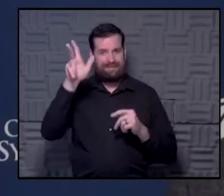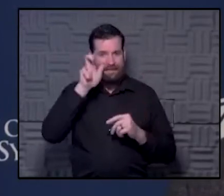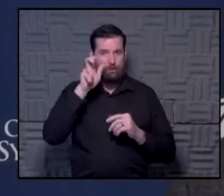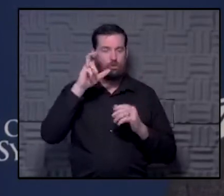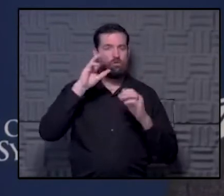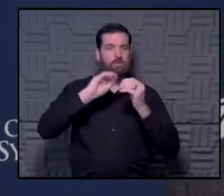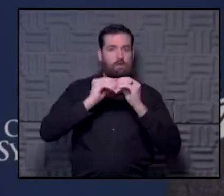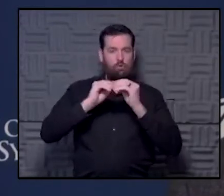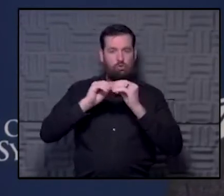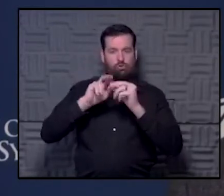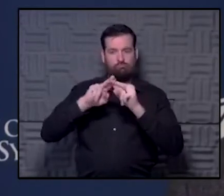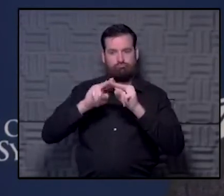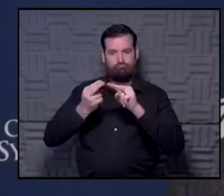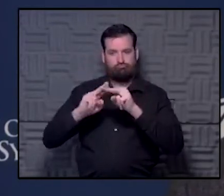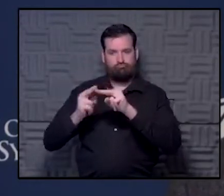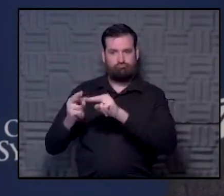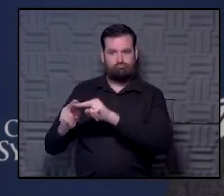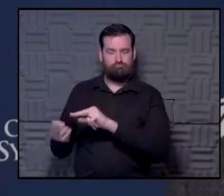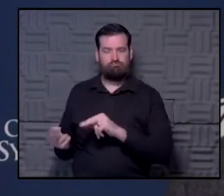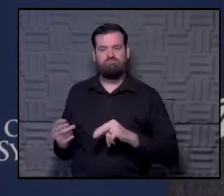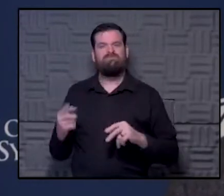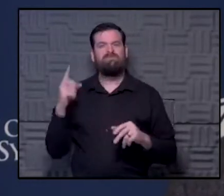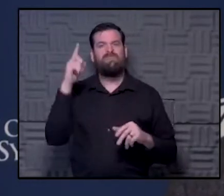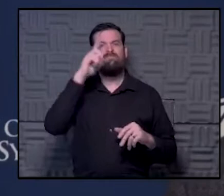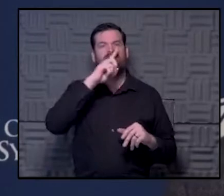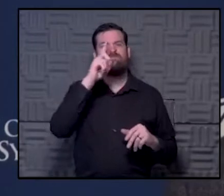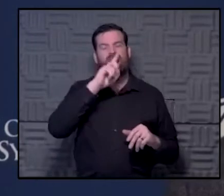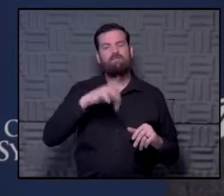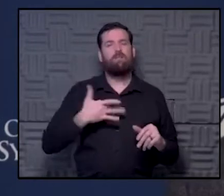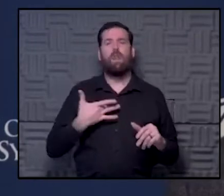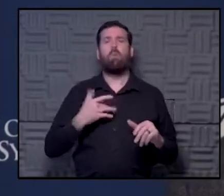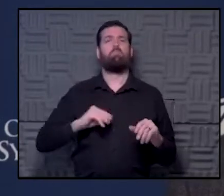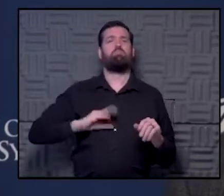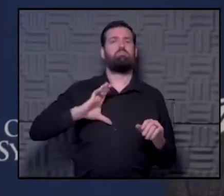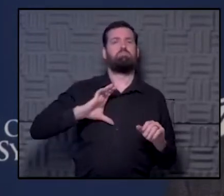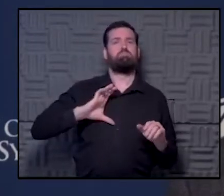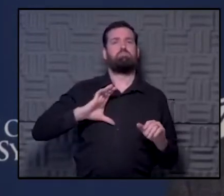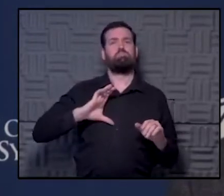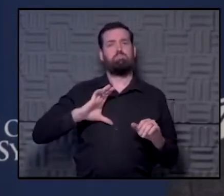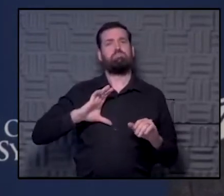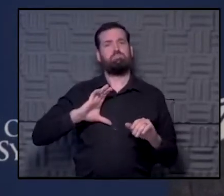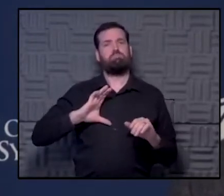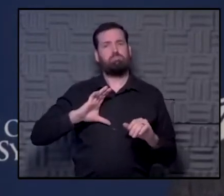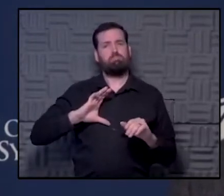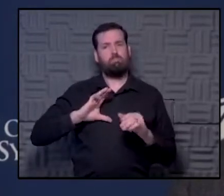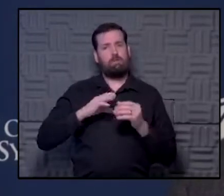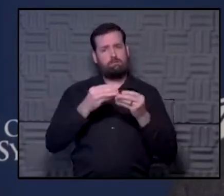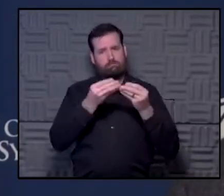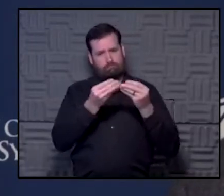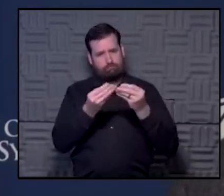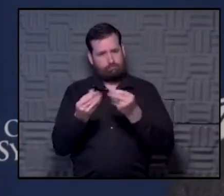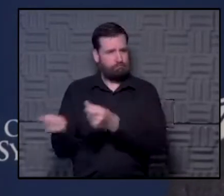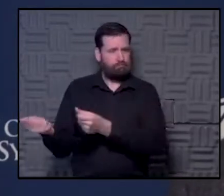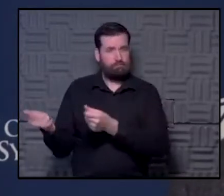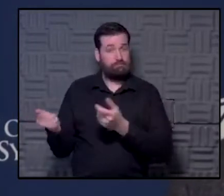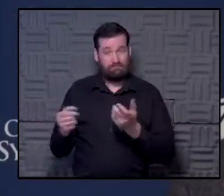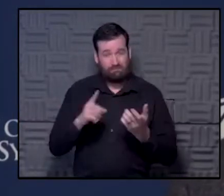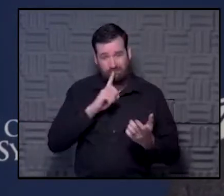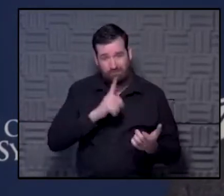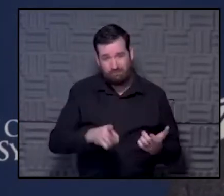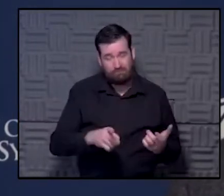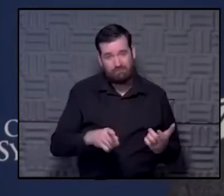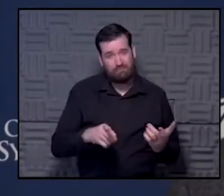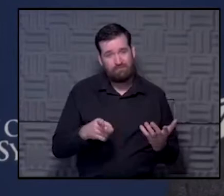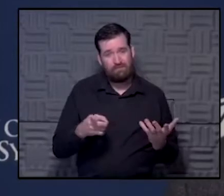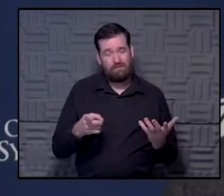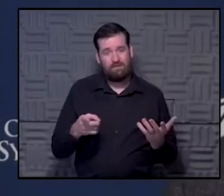down, they get this artificial sense of confidence that we're coming out of the other side. And the reality is that it just